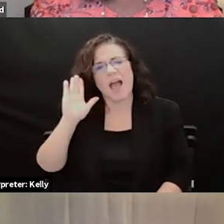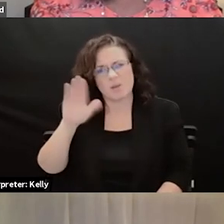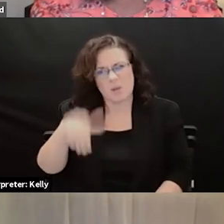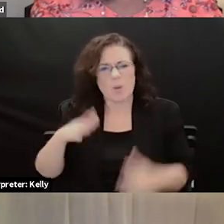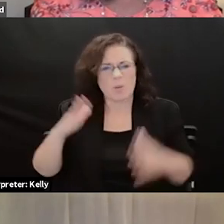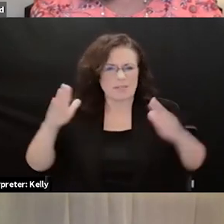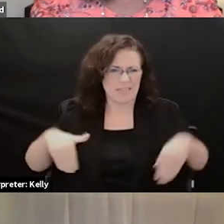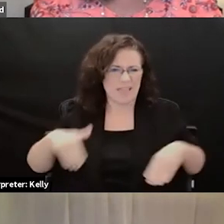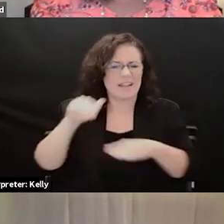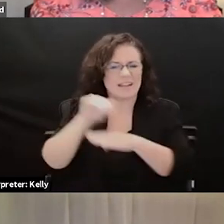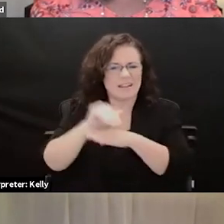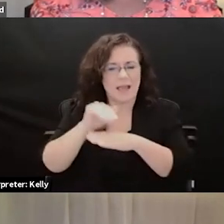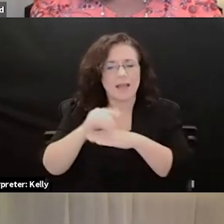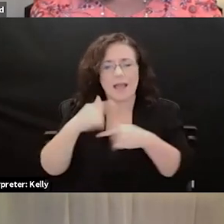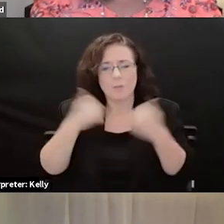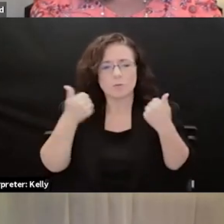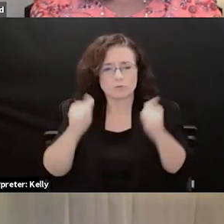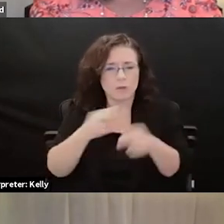possible